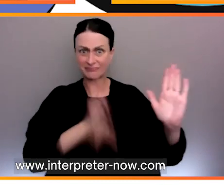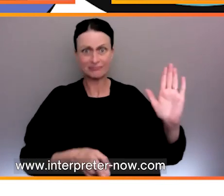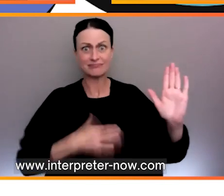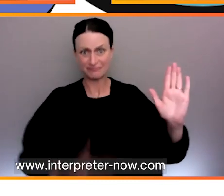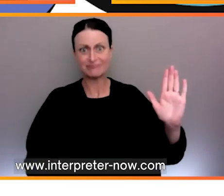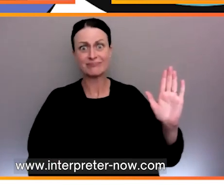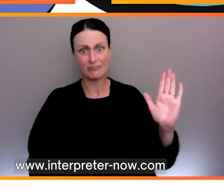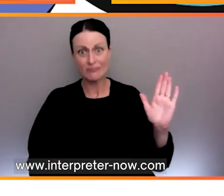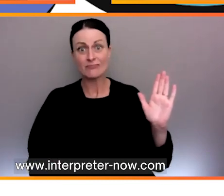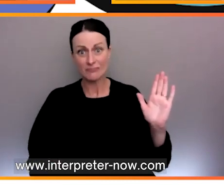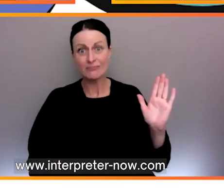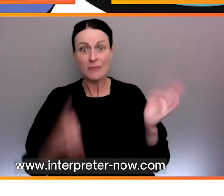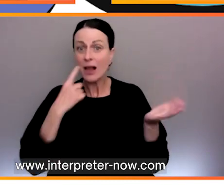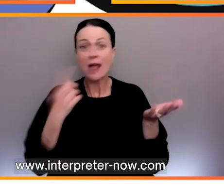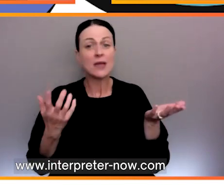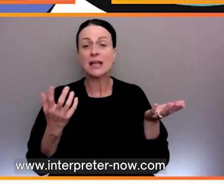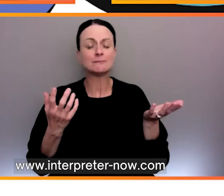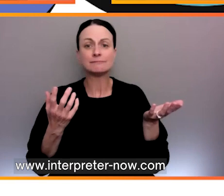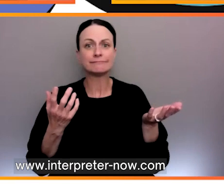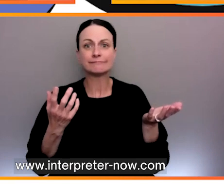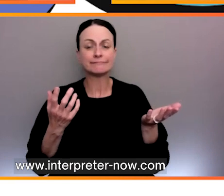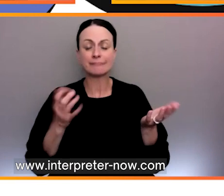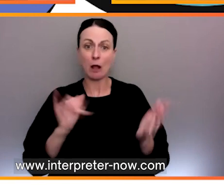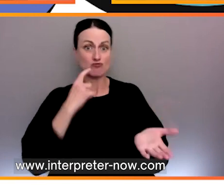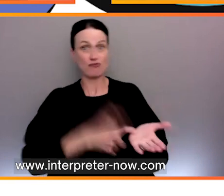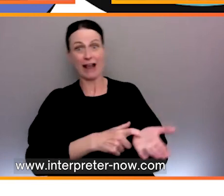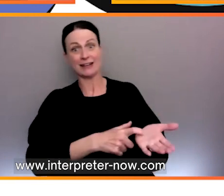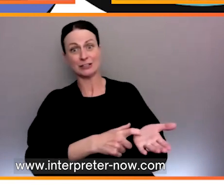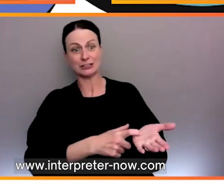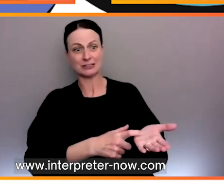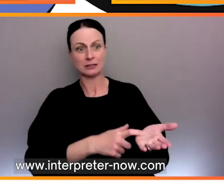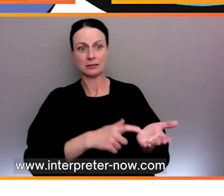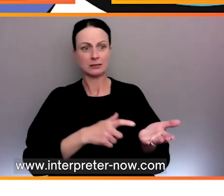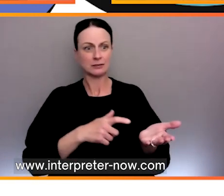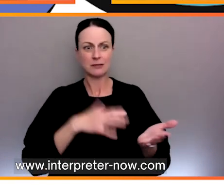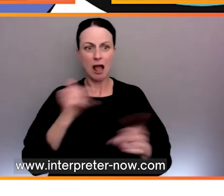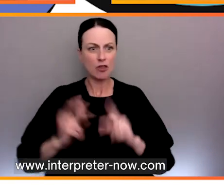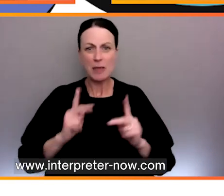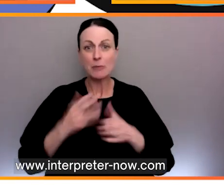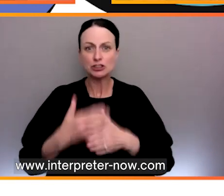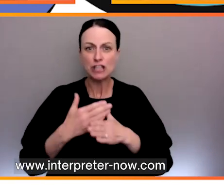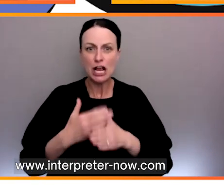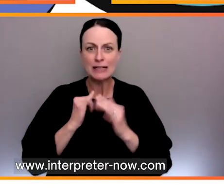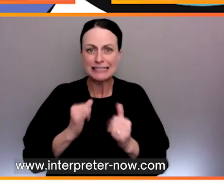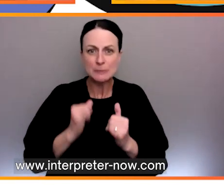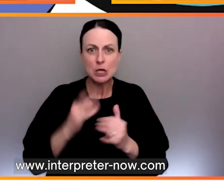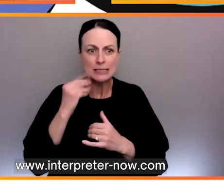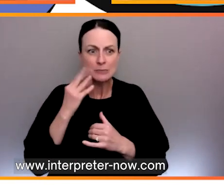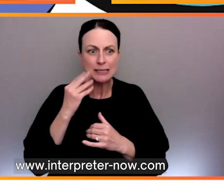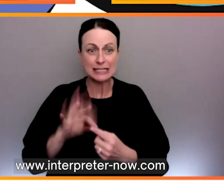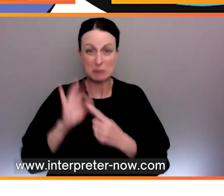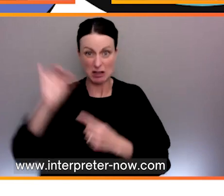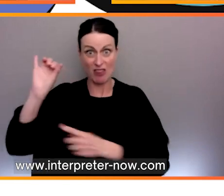that recognition was probably really helpful. Yeah. Amazing what you've been doing. I really enjoyed reading